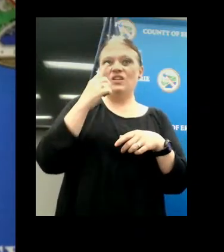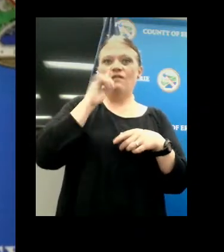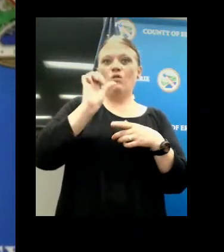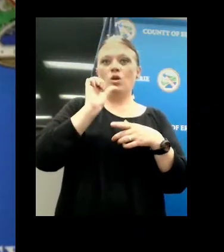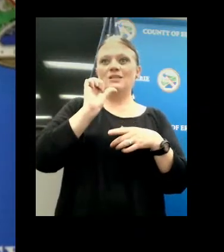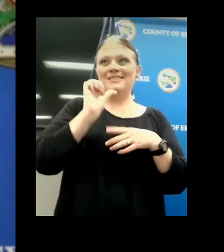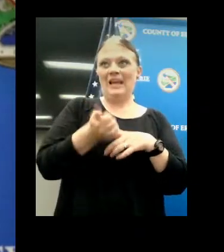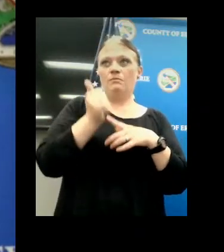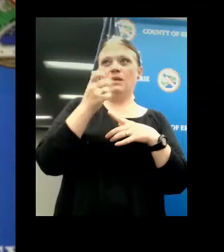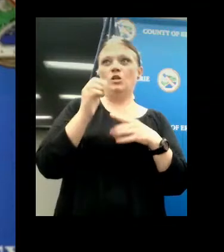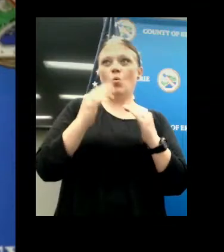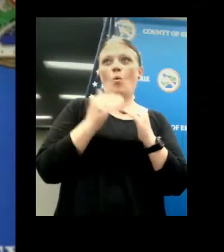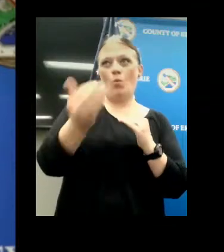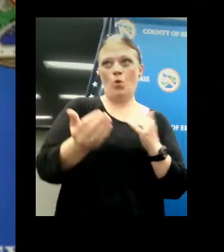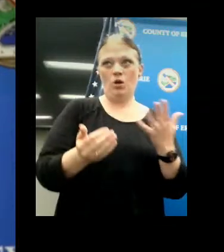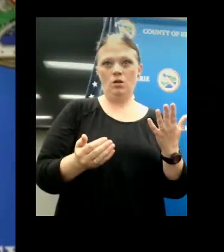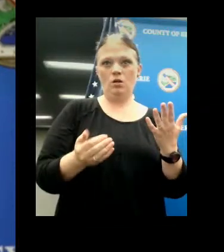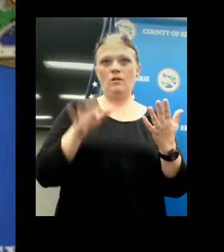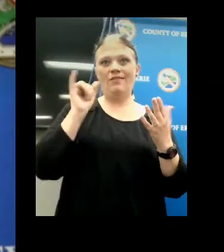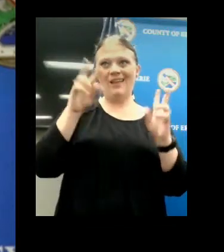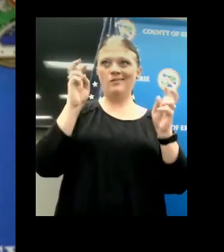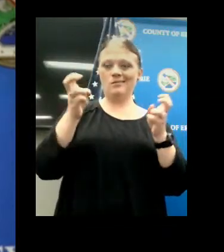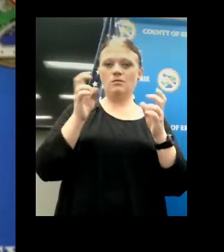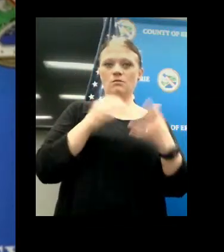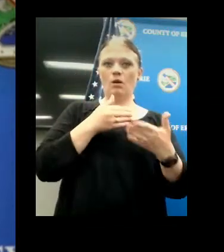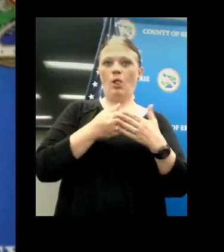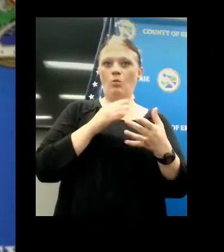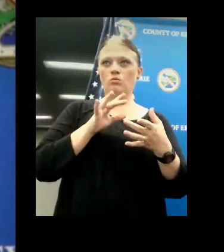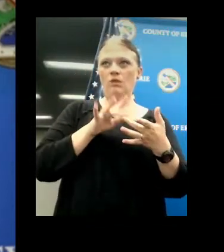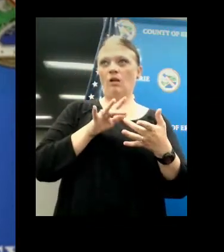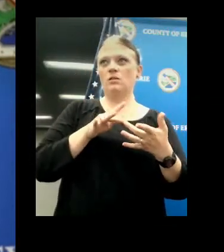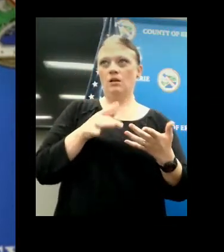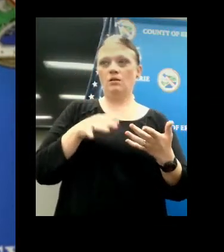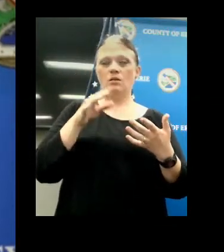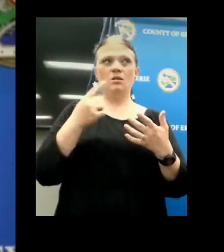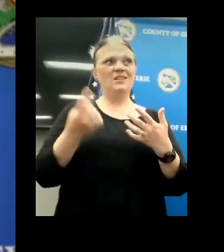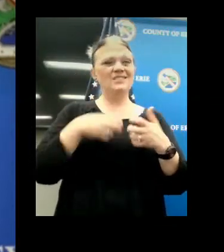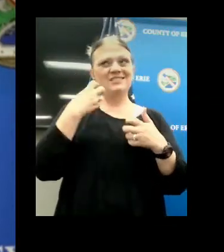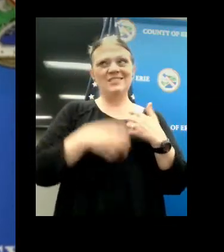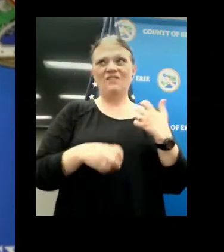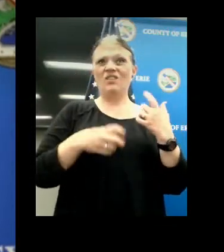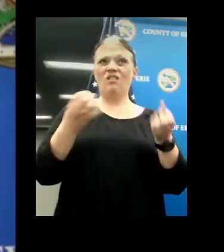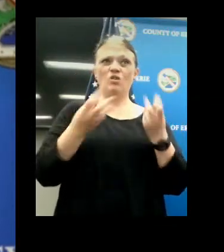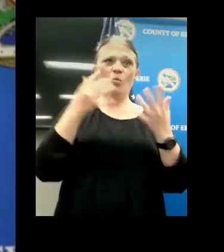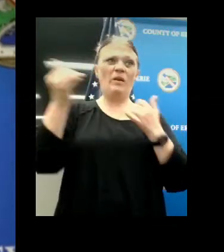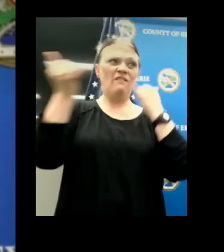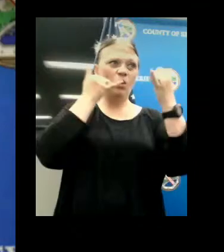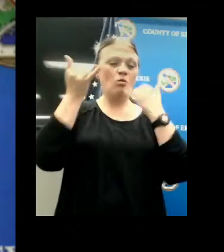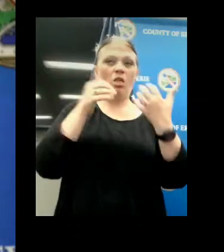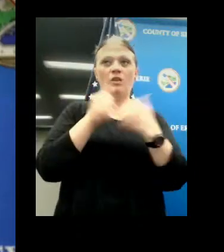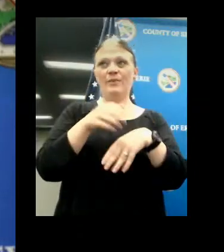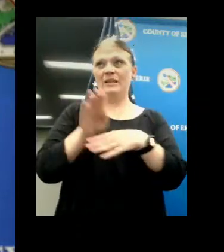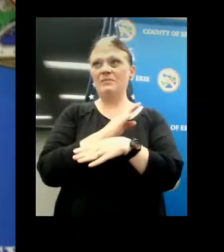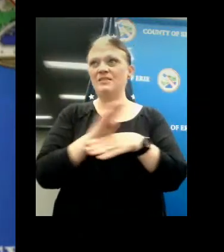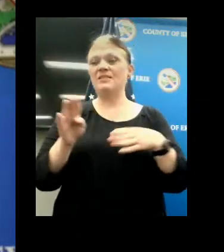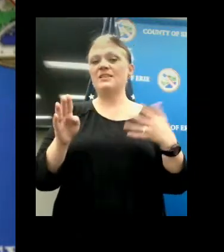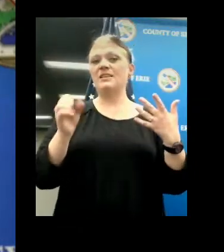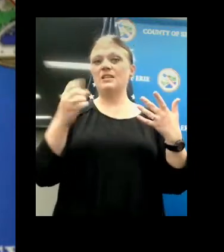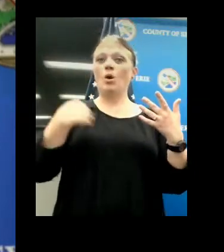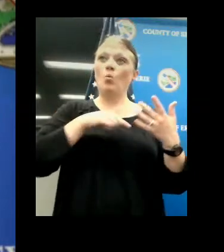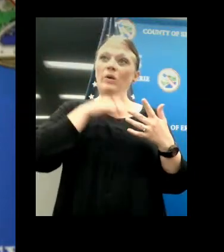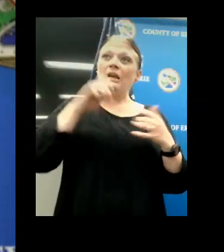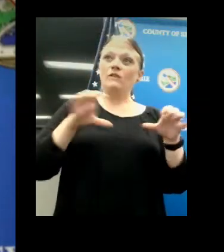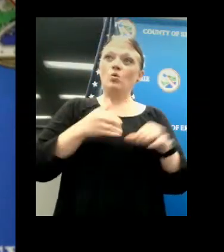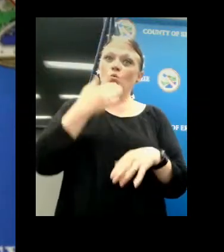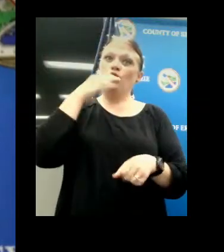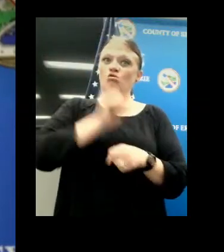10 minutes or more. So this is something that's really difficult, takes multiple phone calls with the businesses, and we have to do